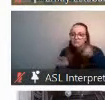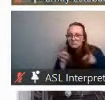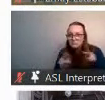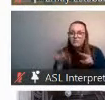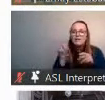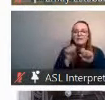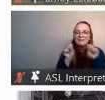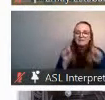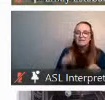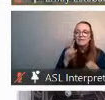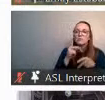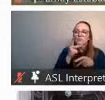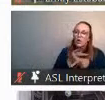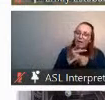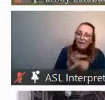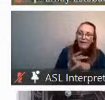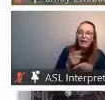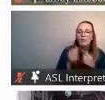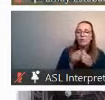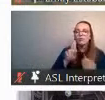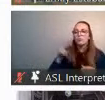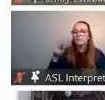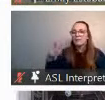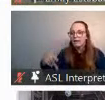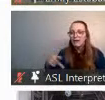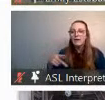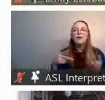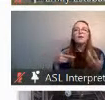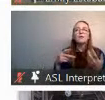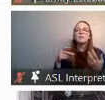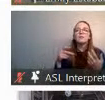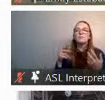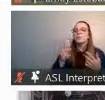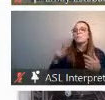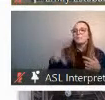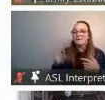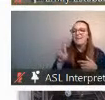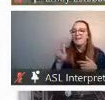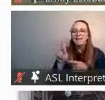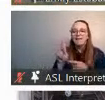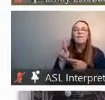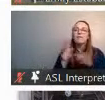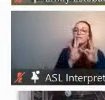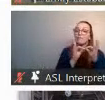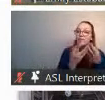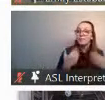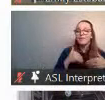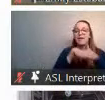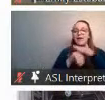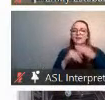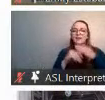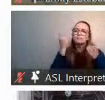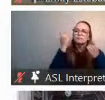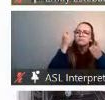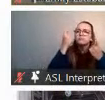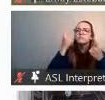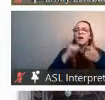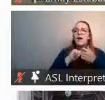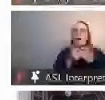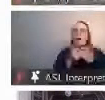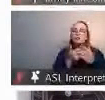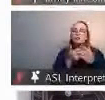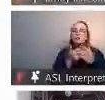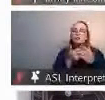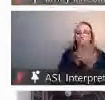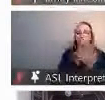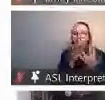UPK, and of course the family having access and understanding of how to move across these ecosystems, because